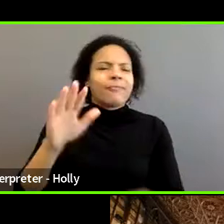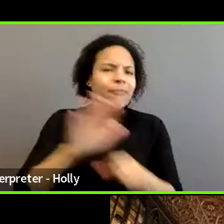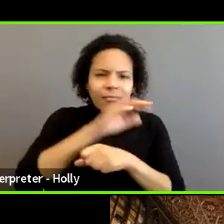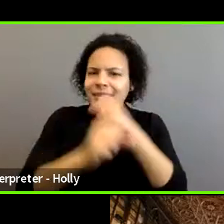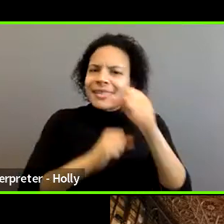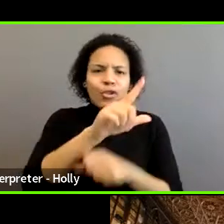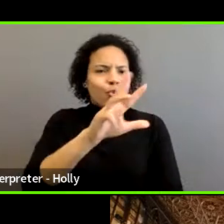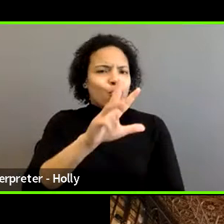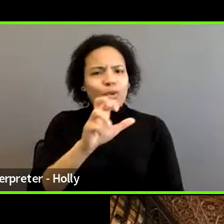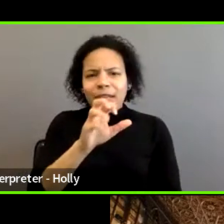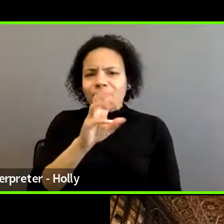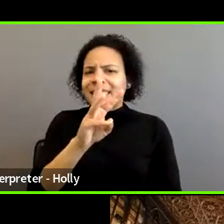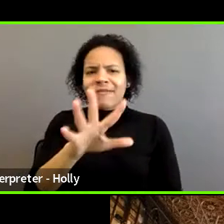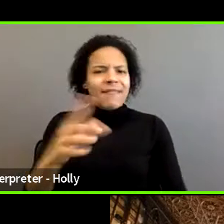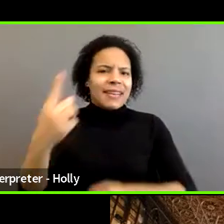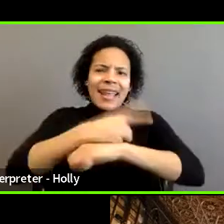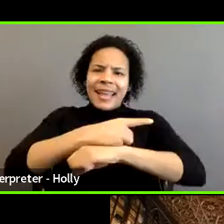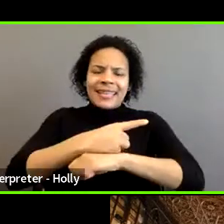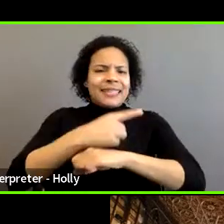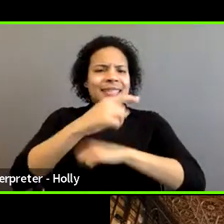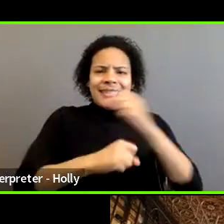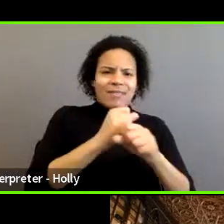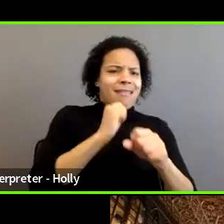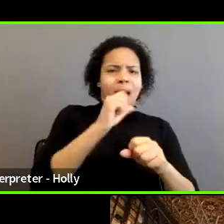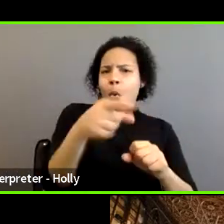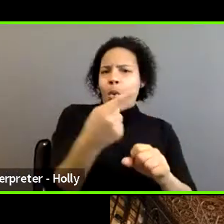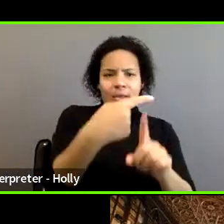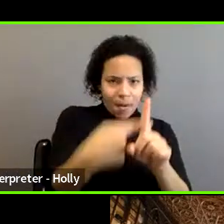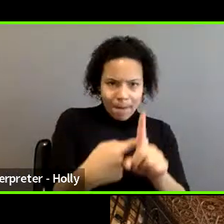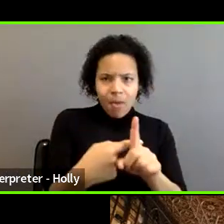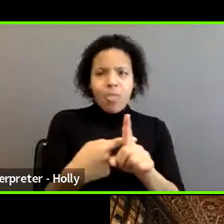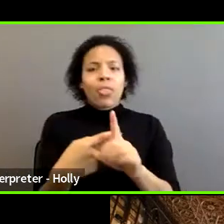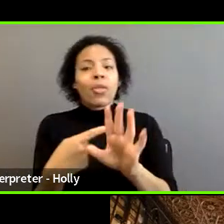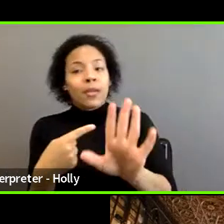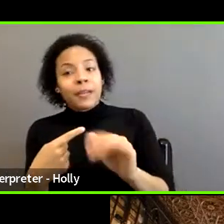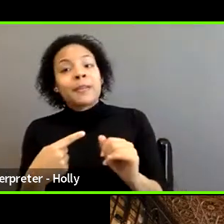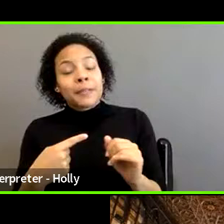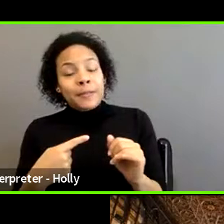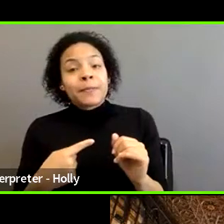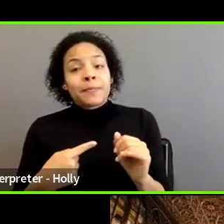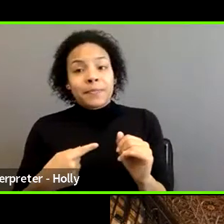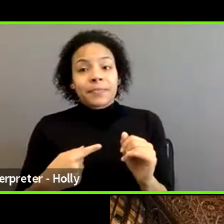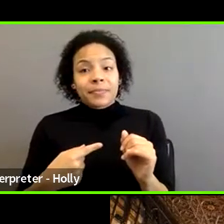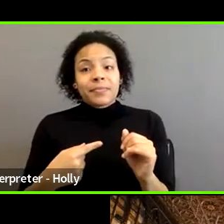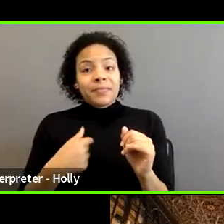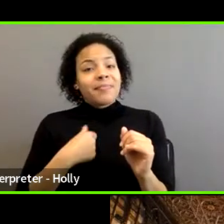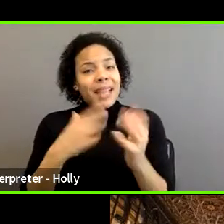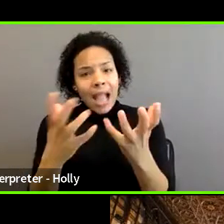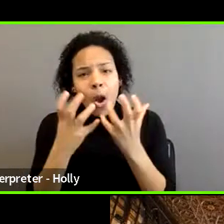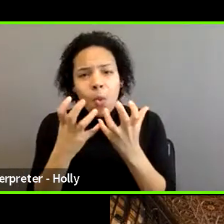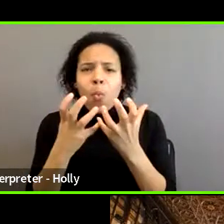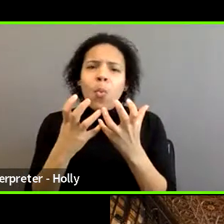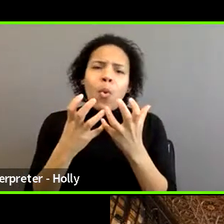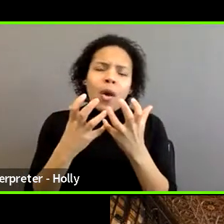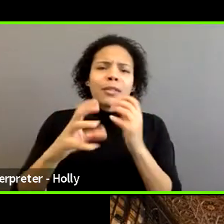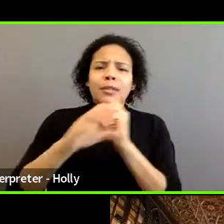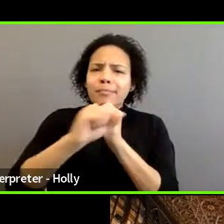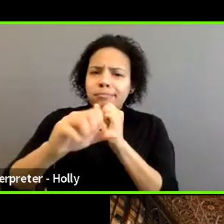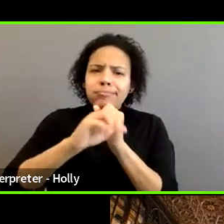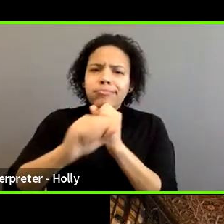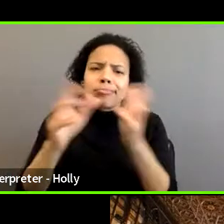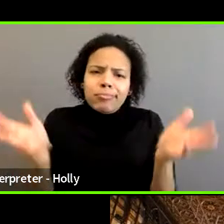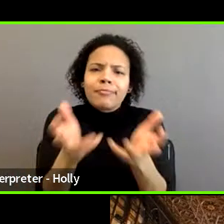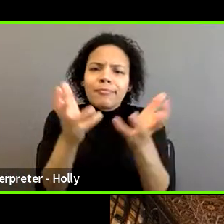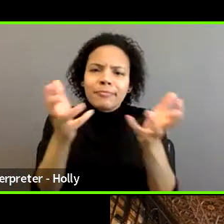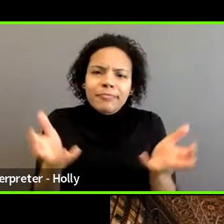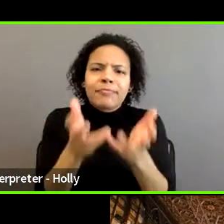educational systems. I personally am proud of all of my minority, but let's put emphasis on my Black brothers and sisters and non-binary humans who are